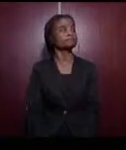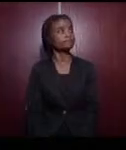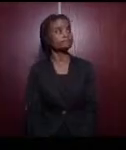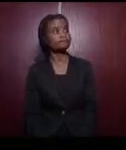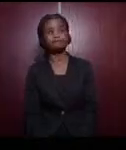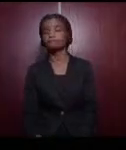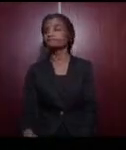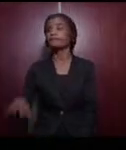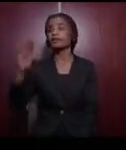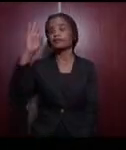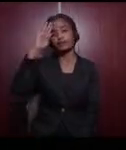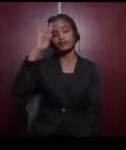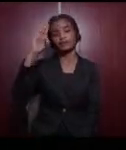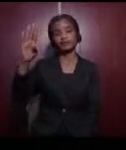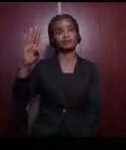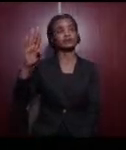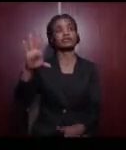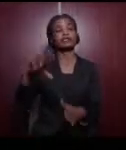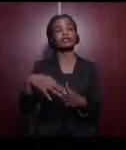baphathi